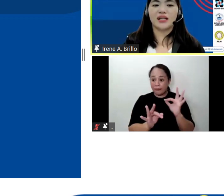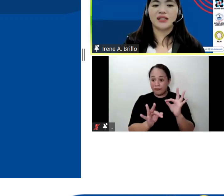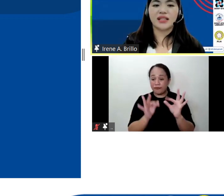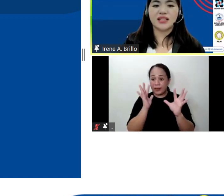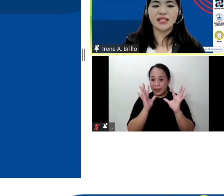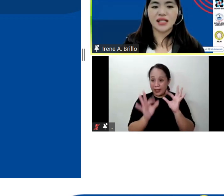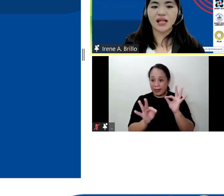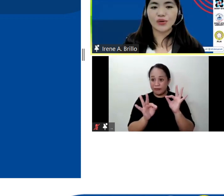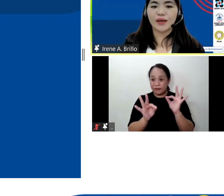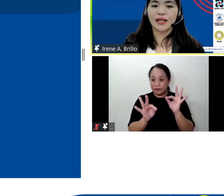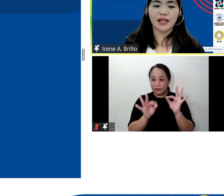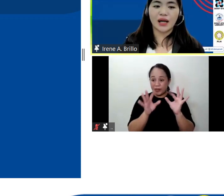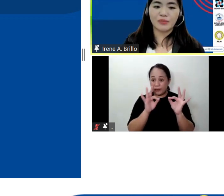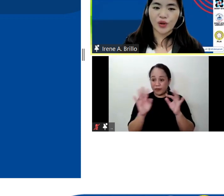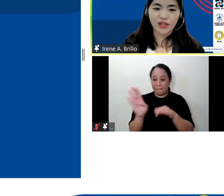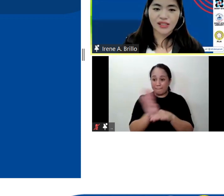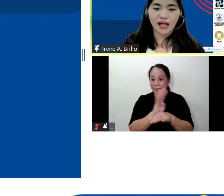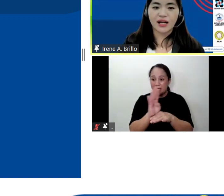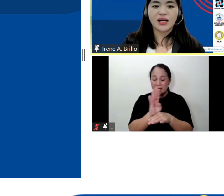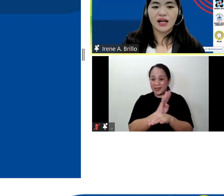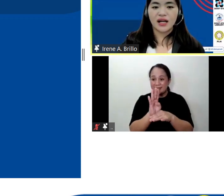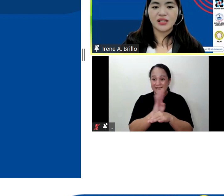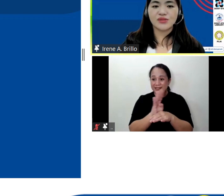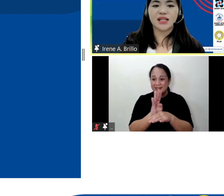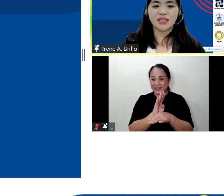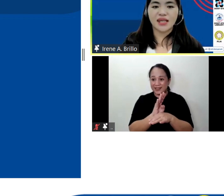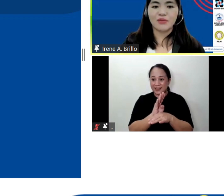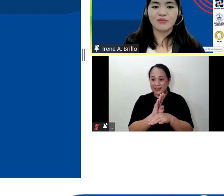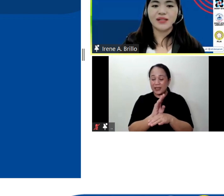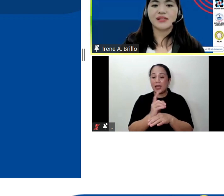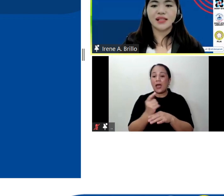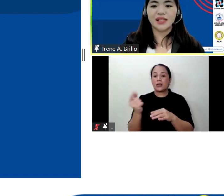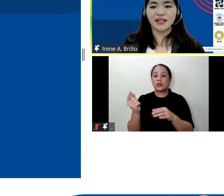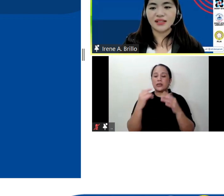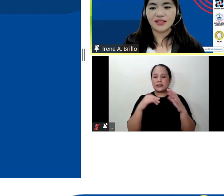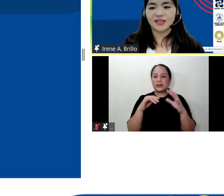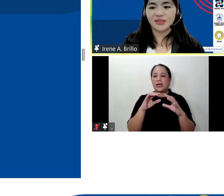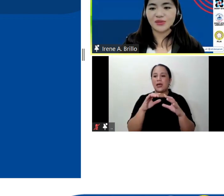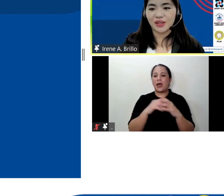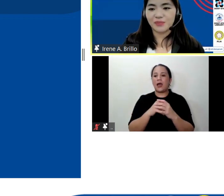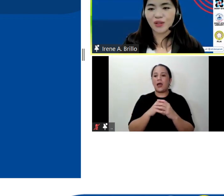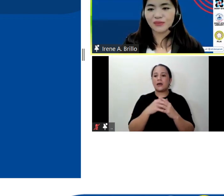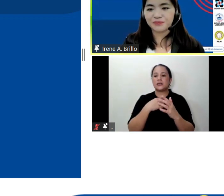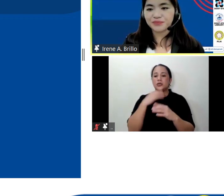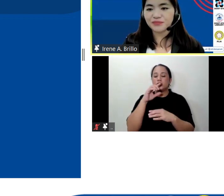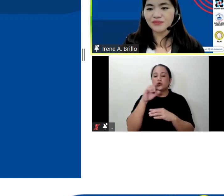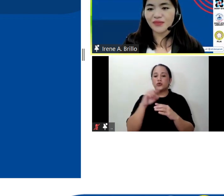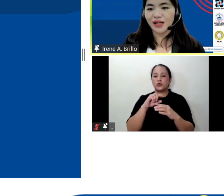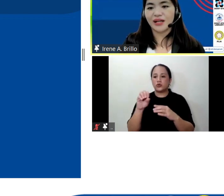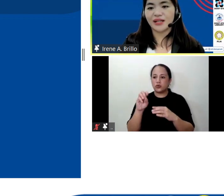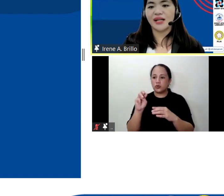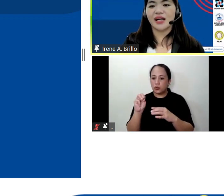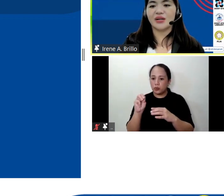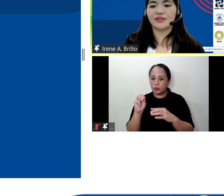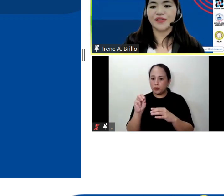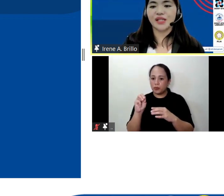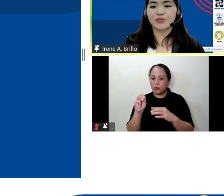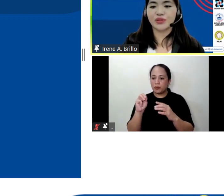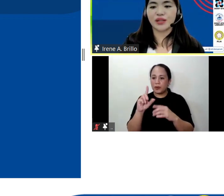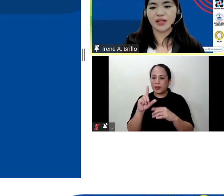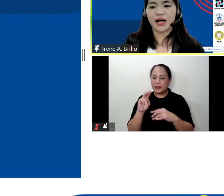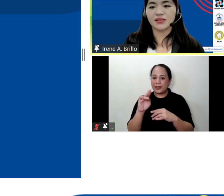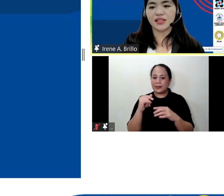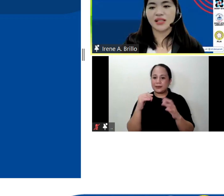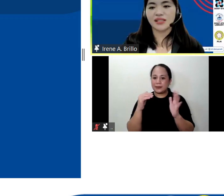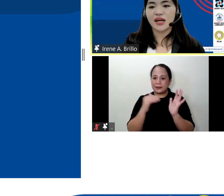na busy kayo, balik lang po kayo sa using the same link. Okay po? Again, our